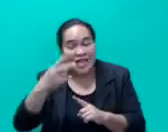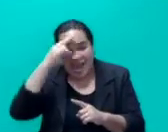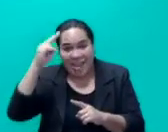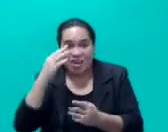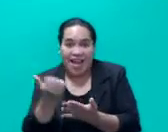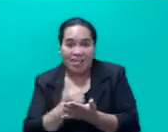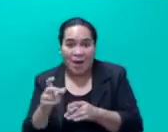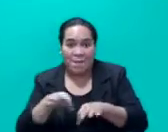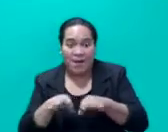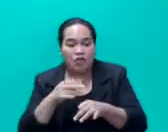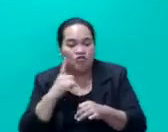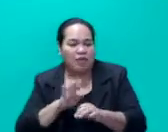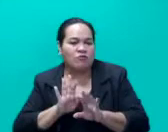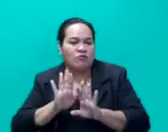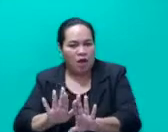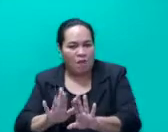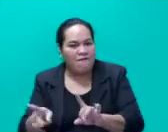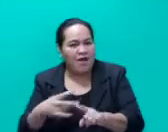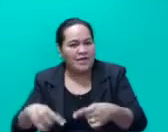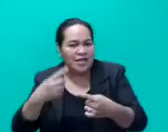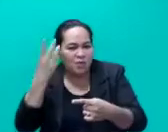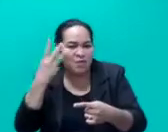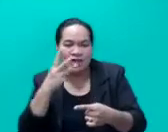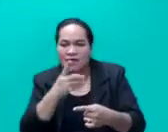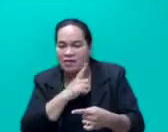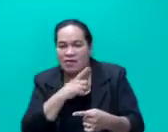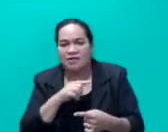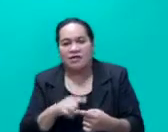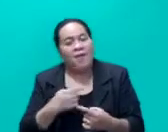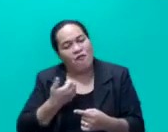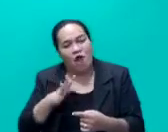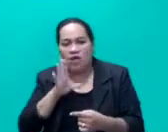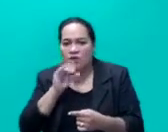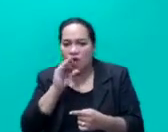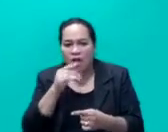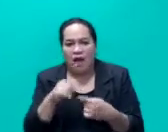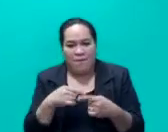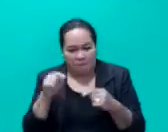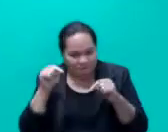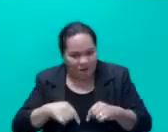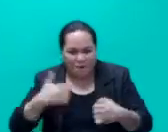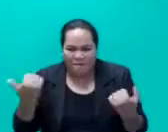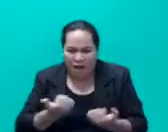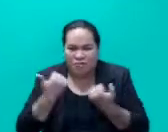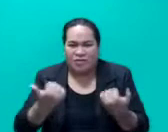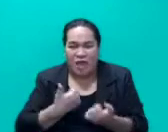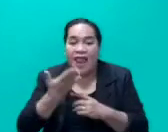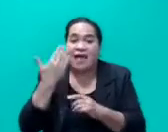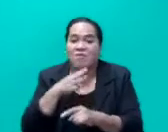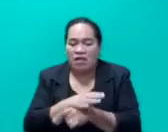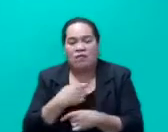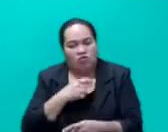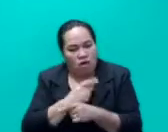Plan to prevent violence against women and girls, which I have spoken about depth in this Parliament in the last month.